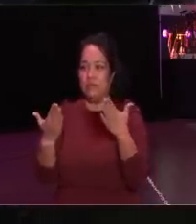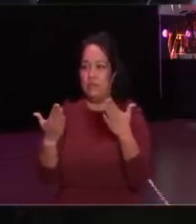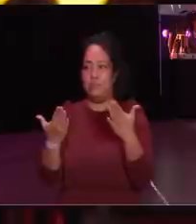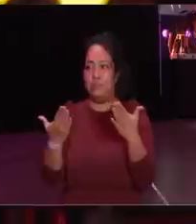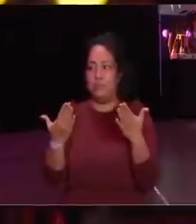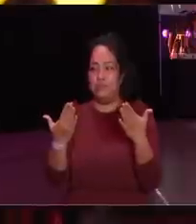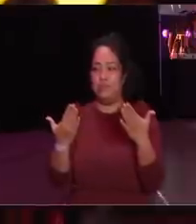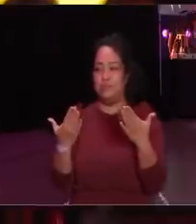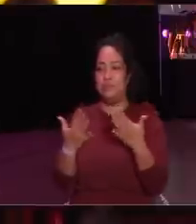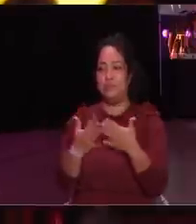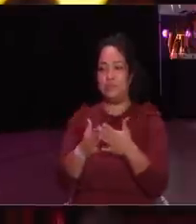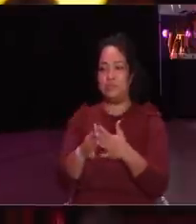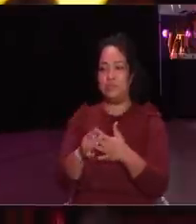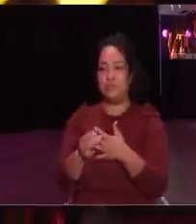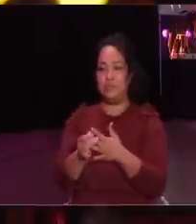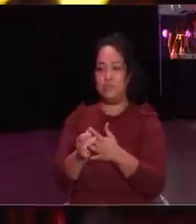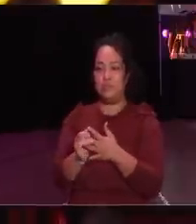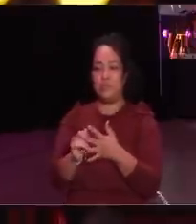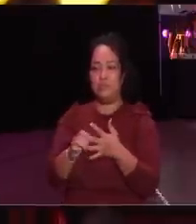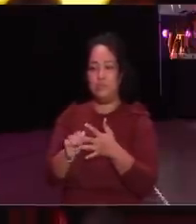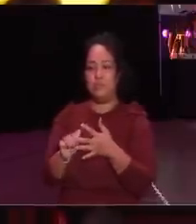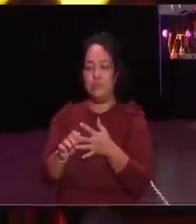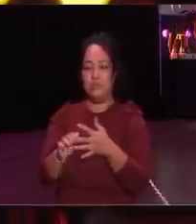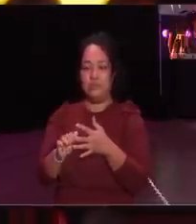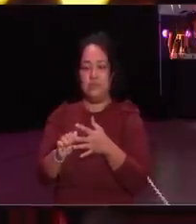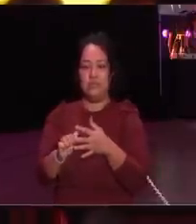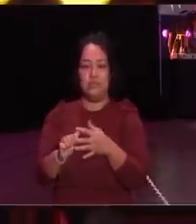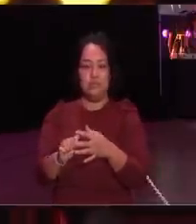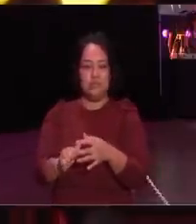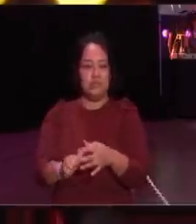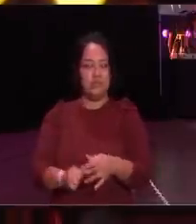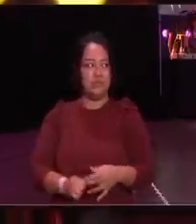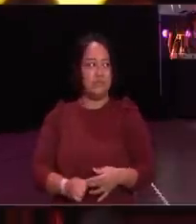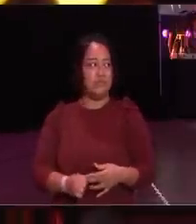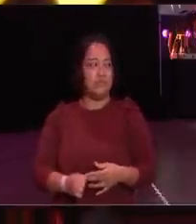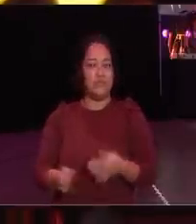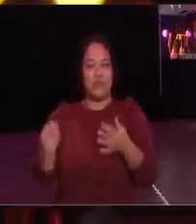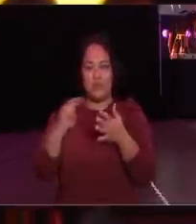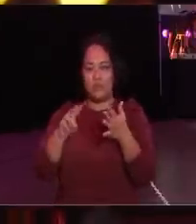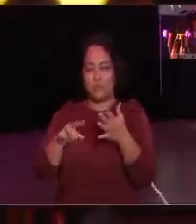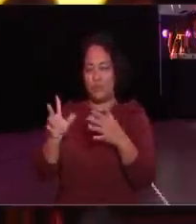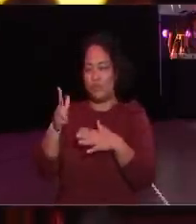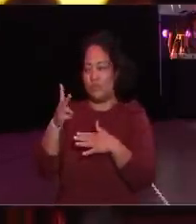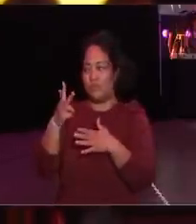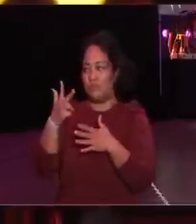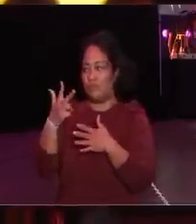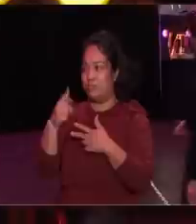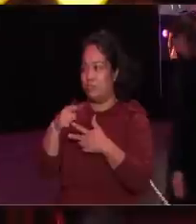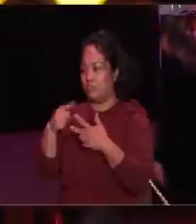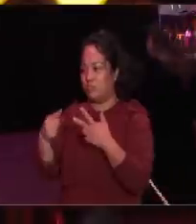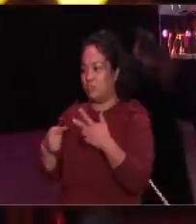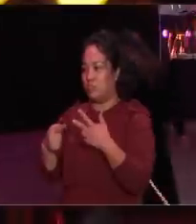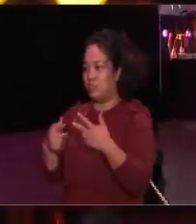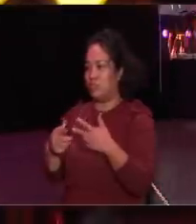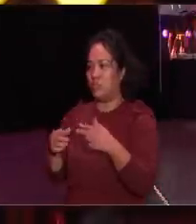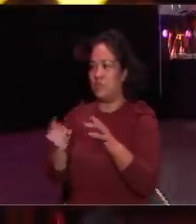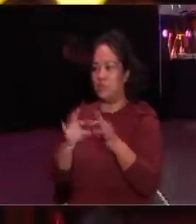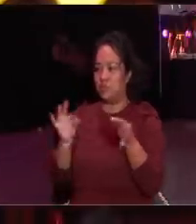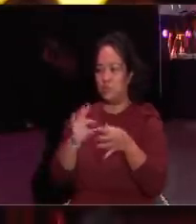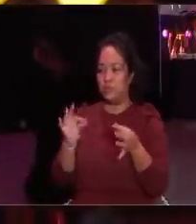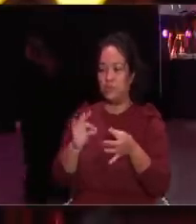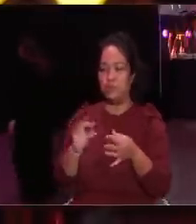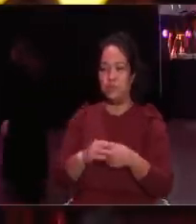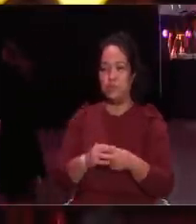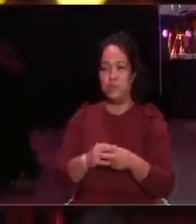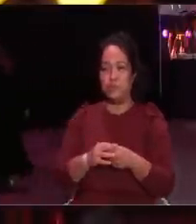have some scriptures. Quisiera leer tres versículos que van a aparecer en la pantalla. I want to read three scriptures that will show up on your screens as well. Primero se